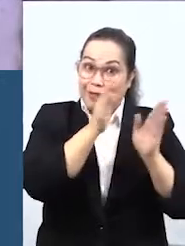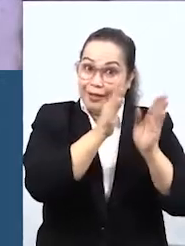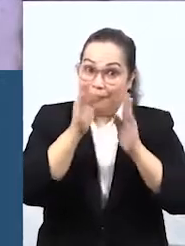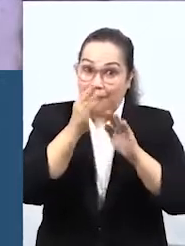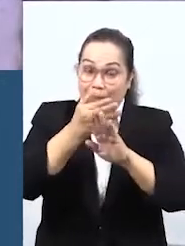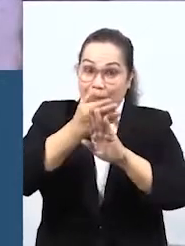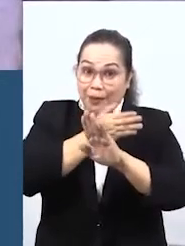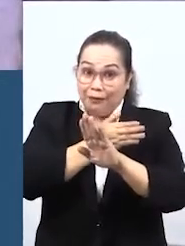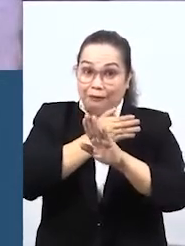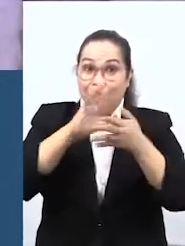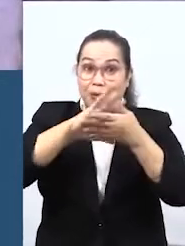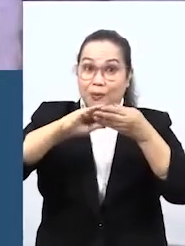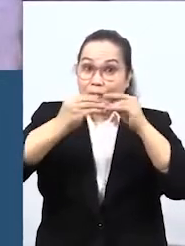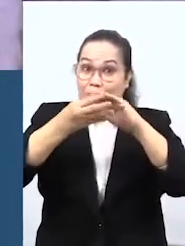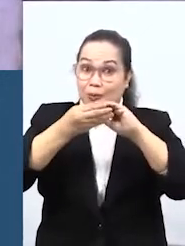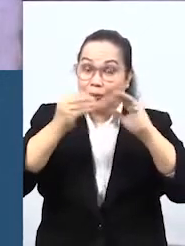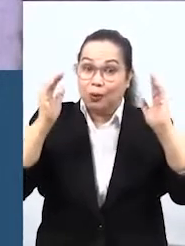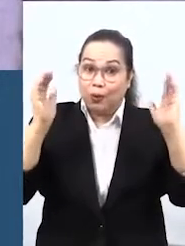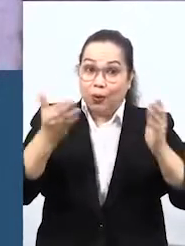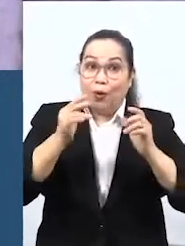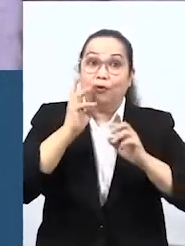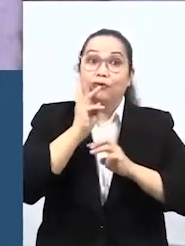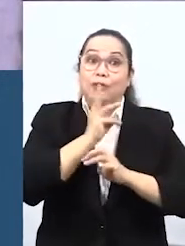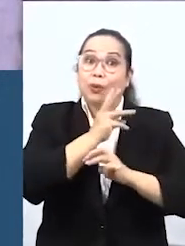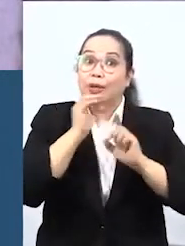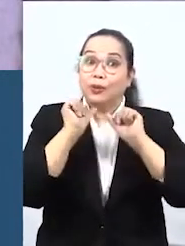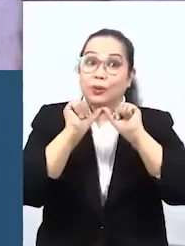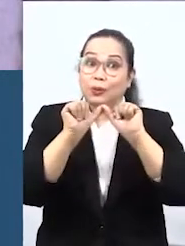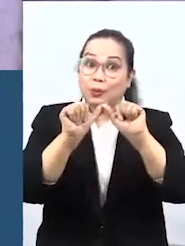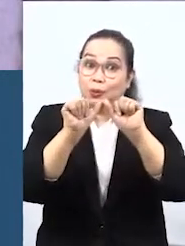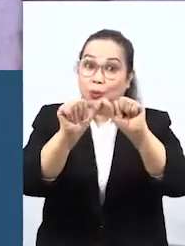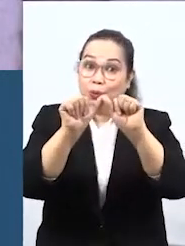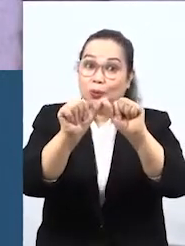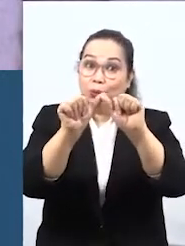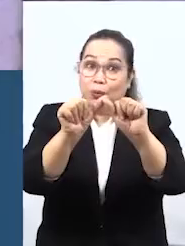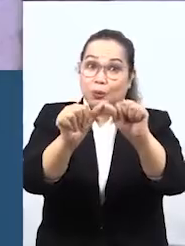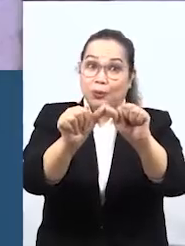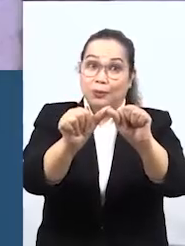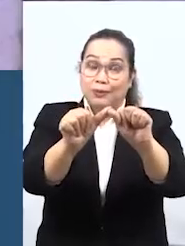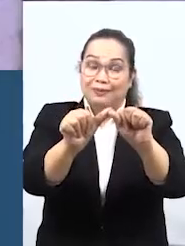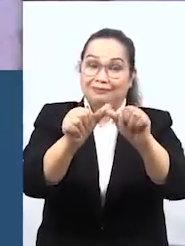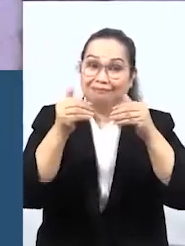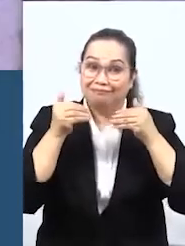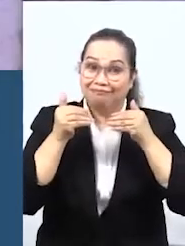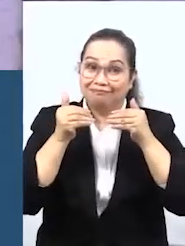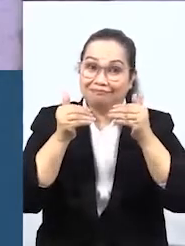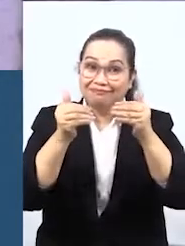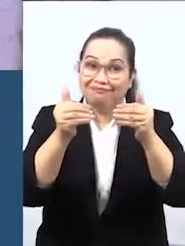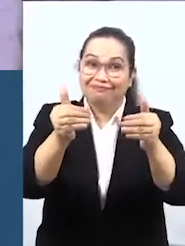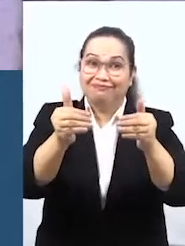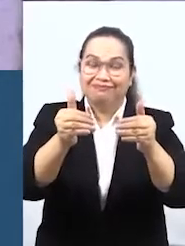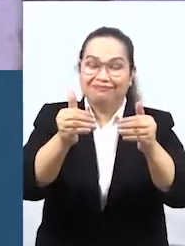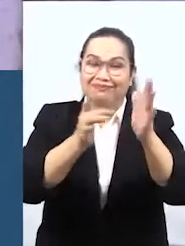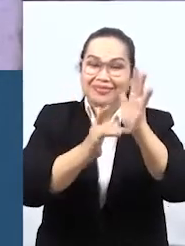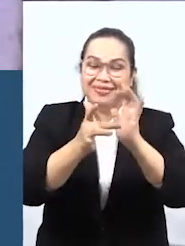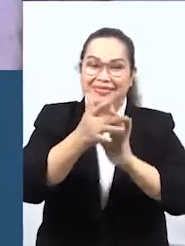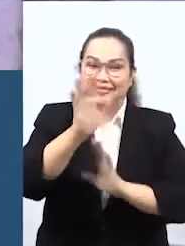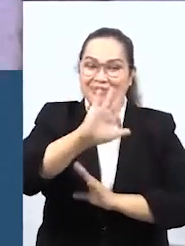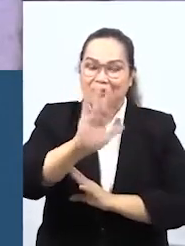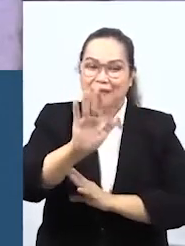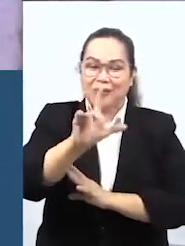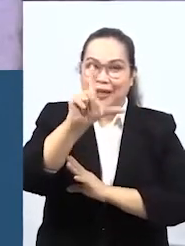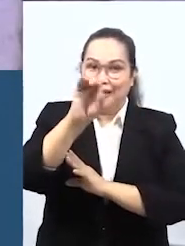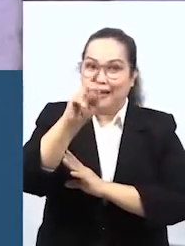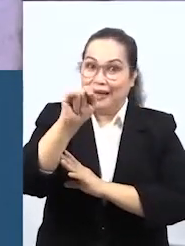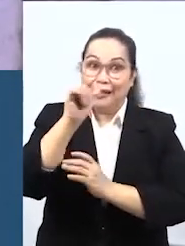for the parable of the persistent widow so Jesus wants us not to be like lot's wife